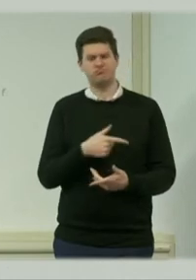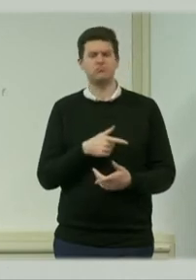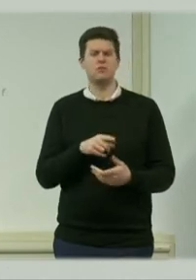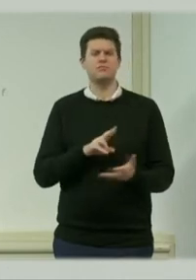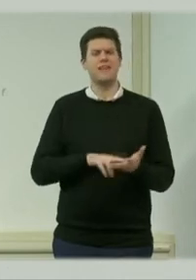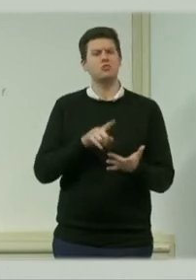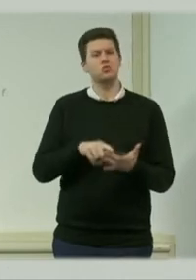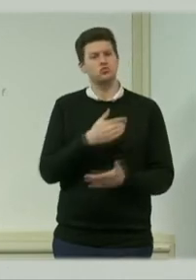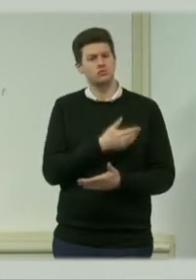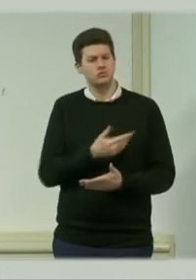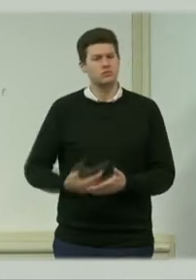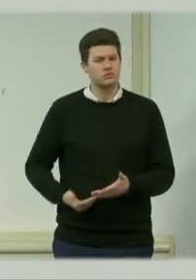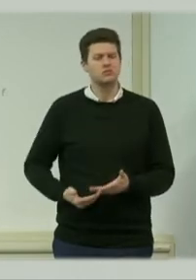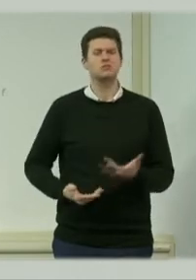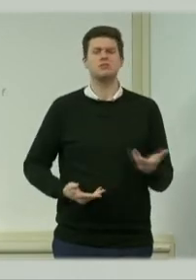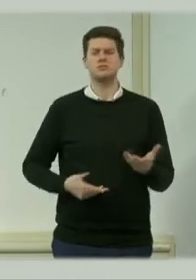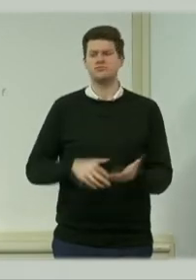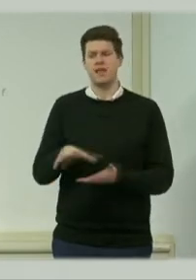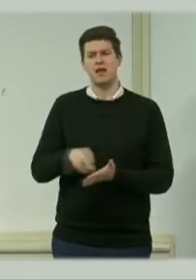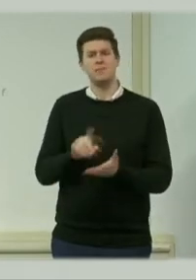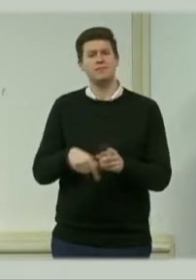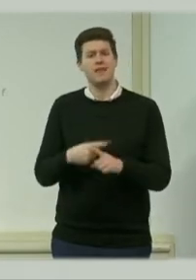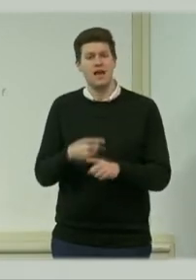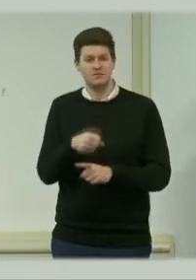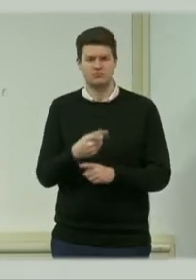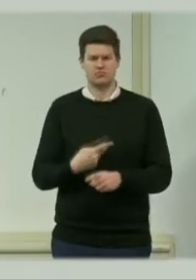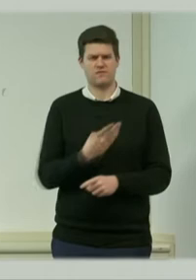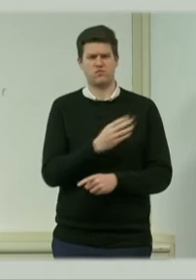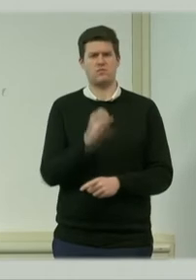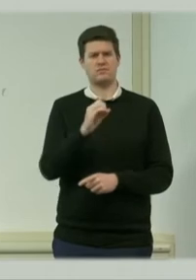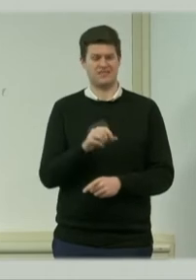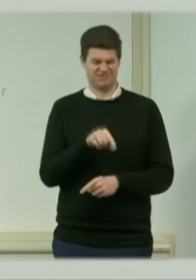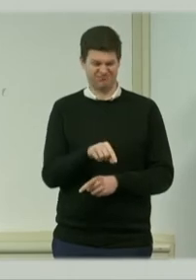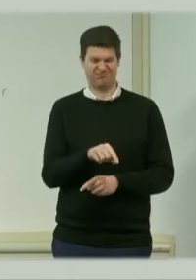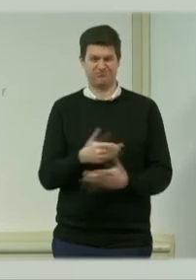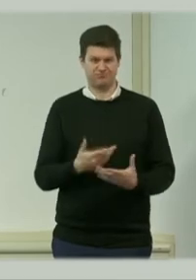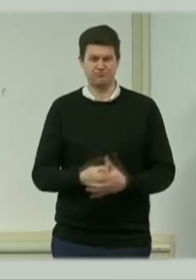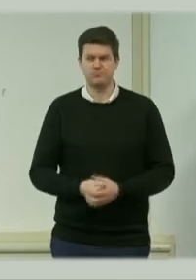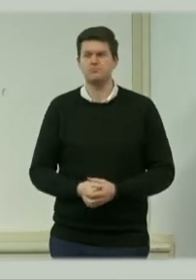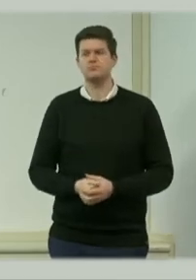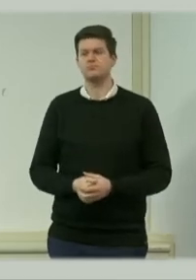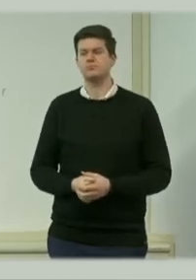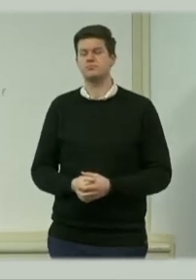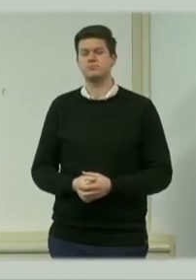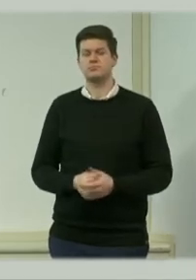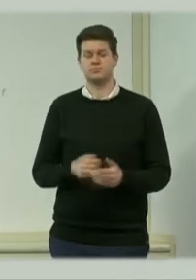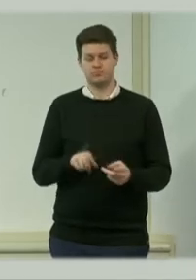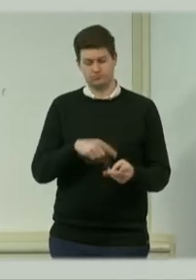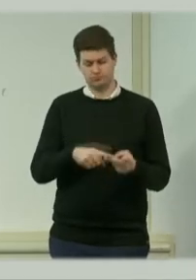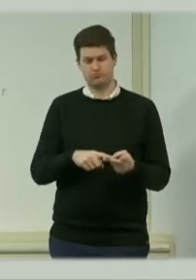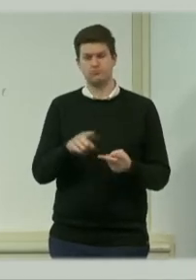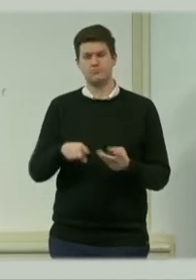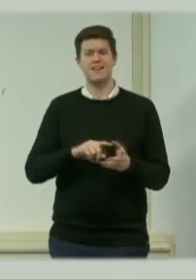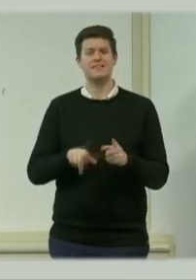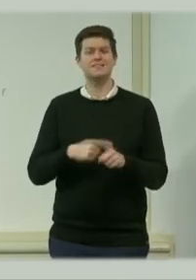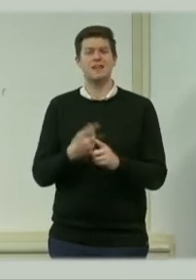employers pay on wages. And that makes about 40% of the taxes we raise. The next biggest chunk is taxes